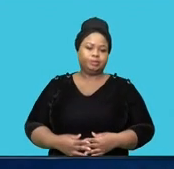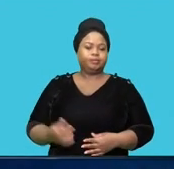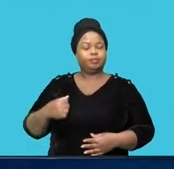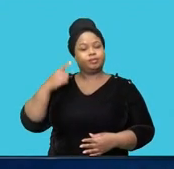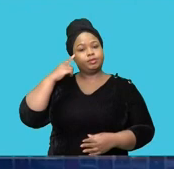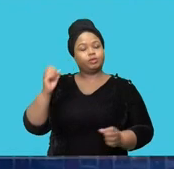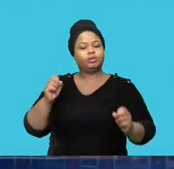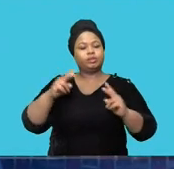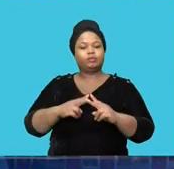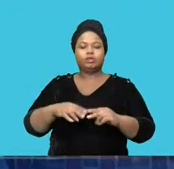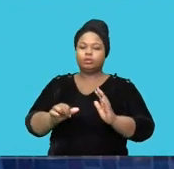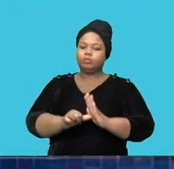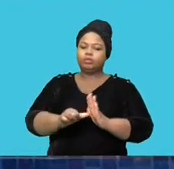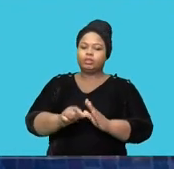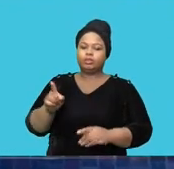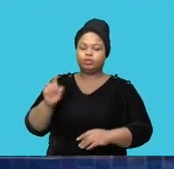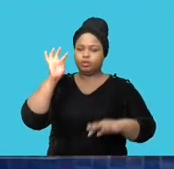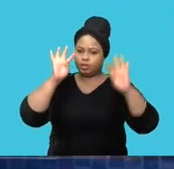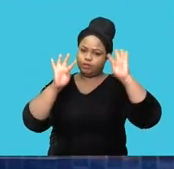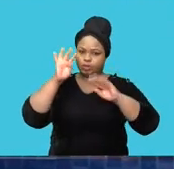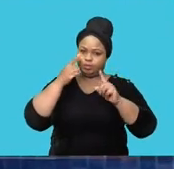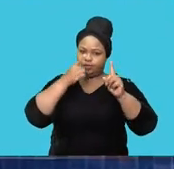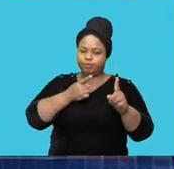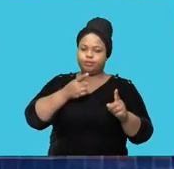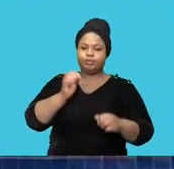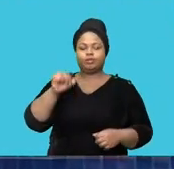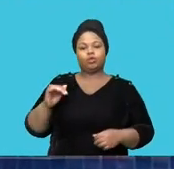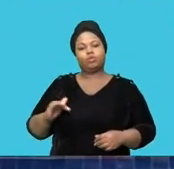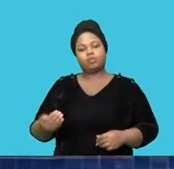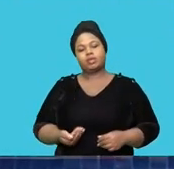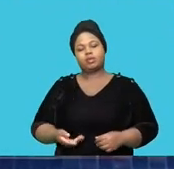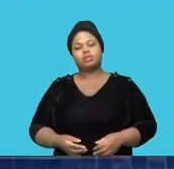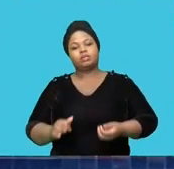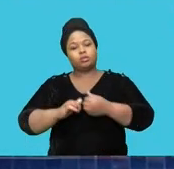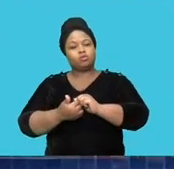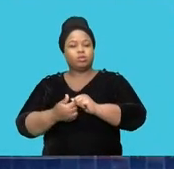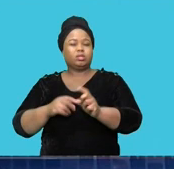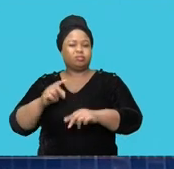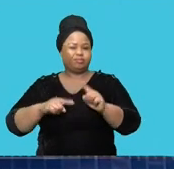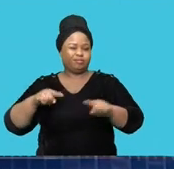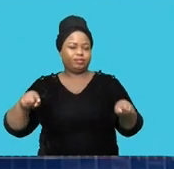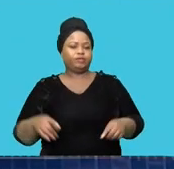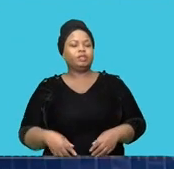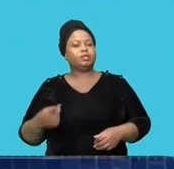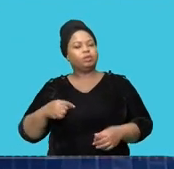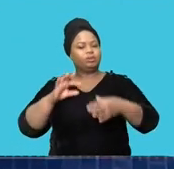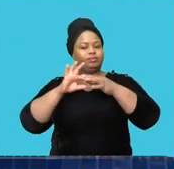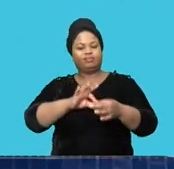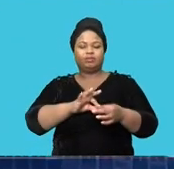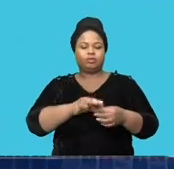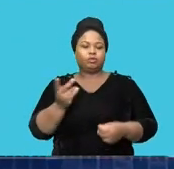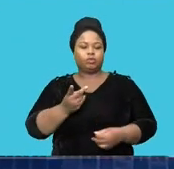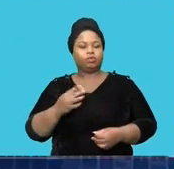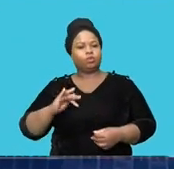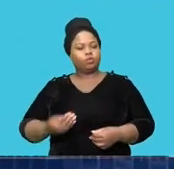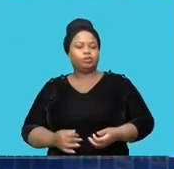is of incredible importance in the elevation and intentional elevation of women in sport and in other fields as well that are related, closely related to